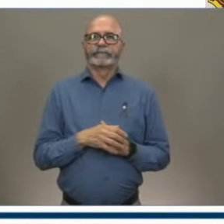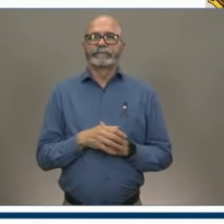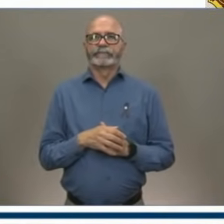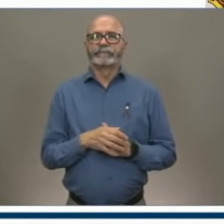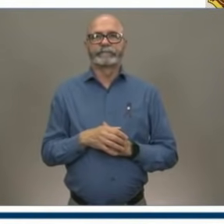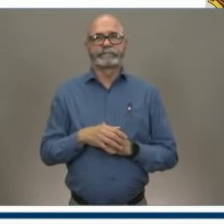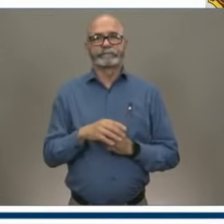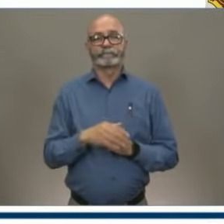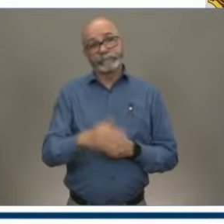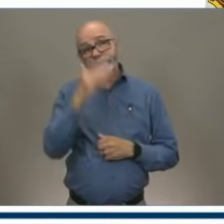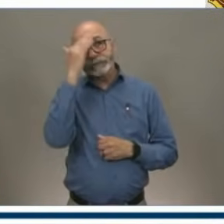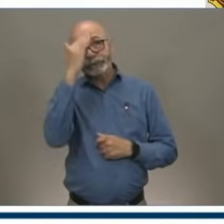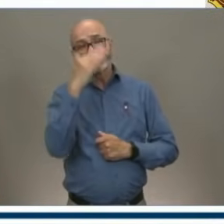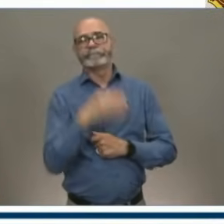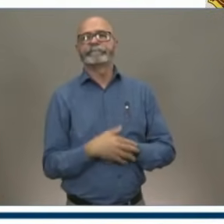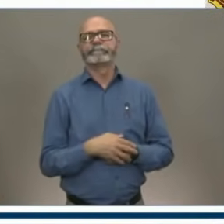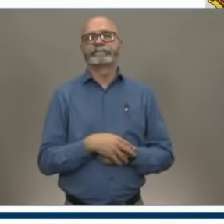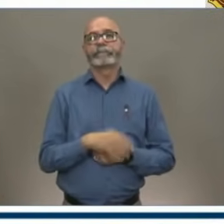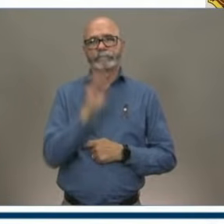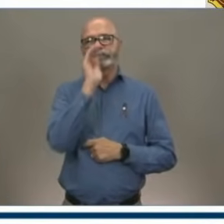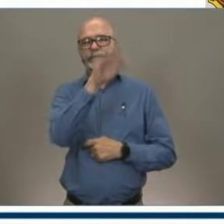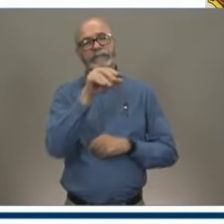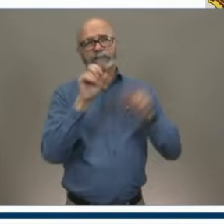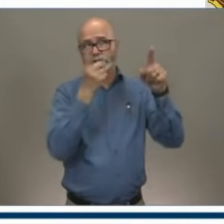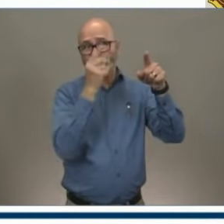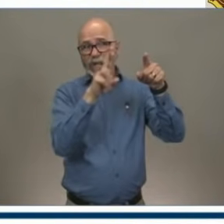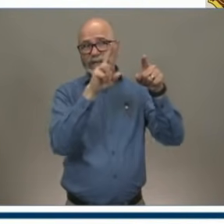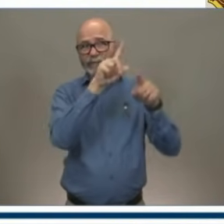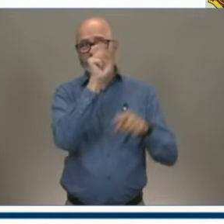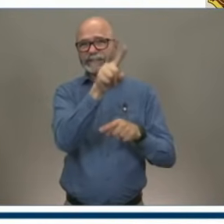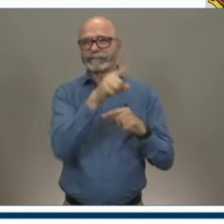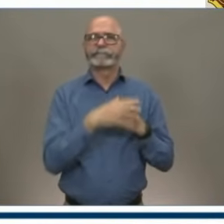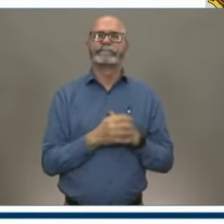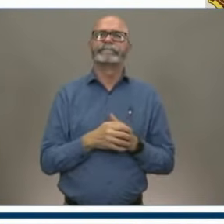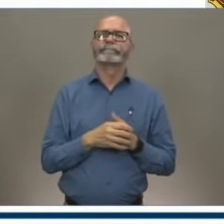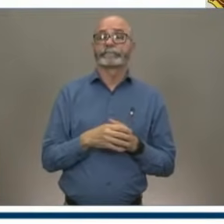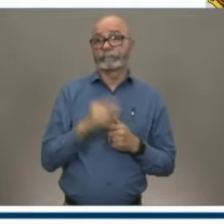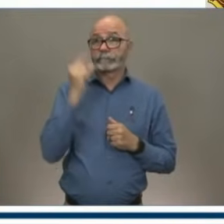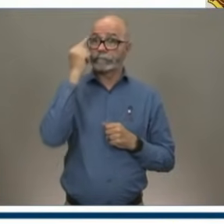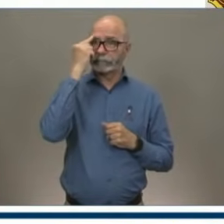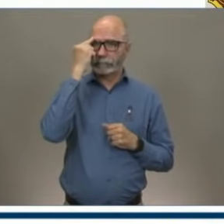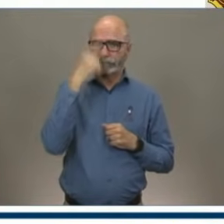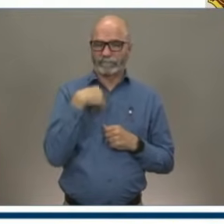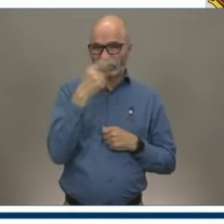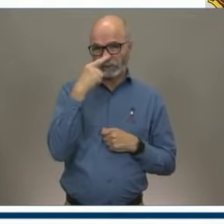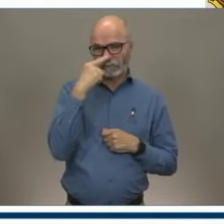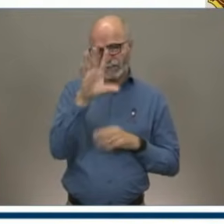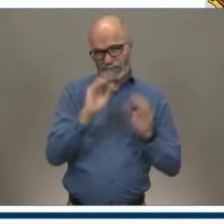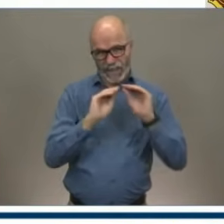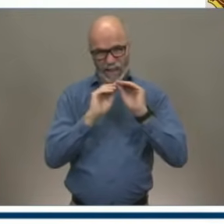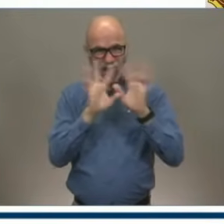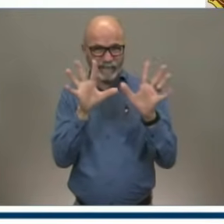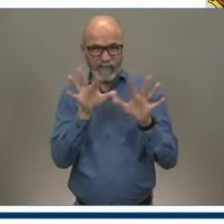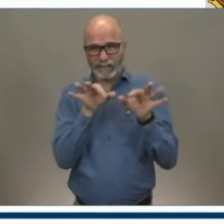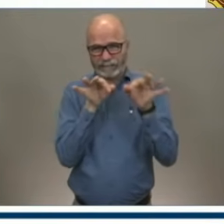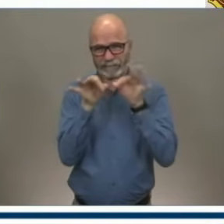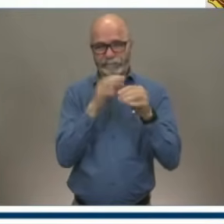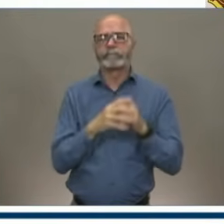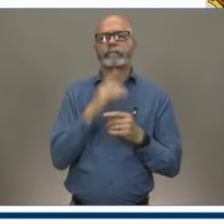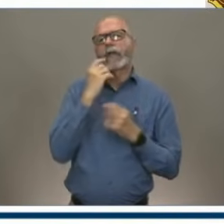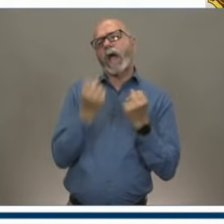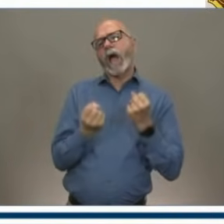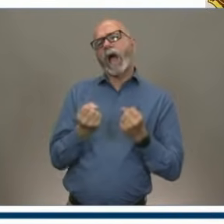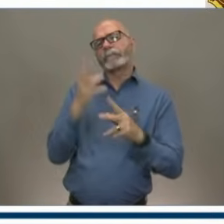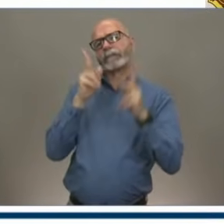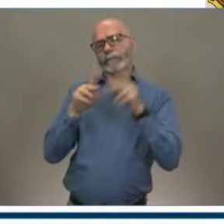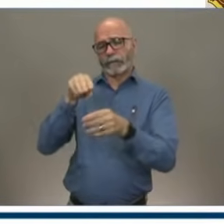Hi, Dr. Strang. I would just like to start by asking for some clarification on the indoor gathering limits. I'm looking at the